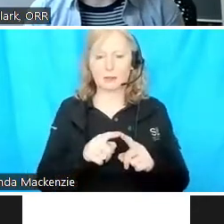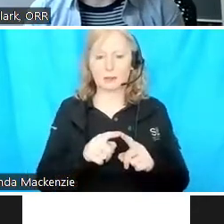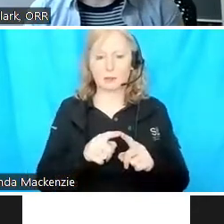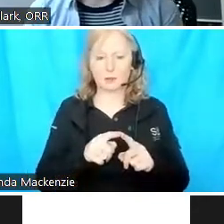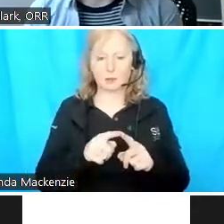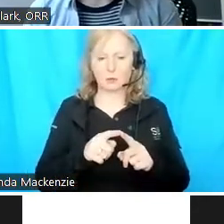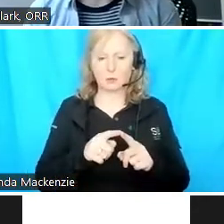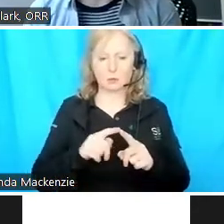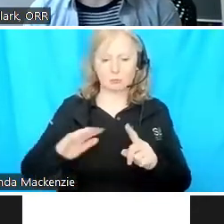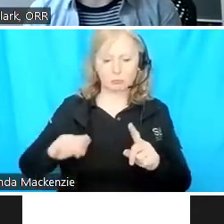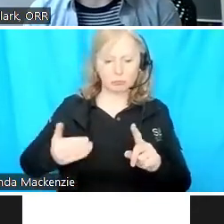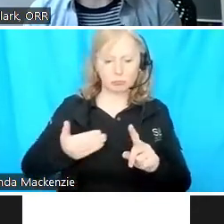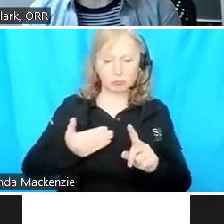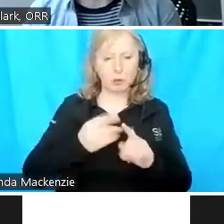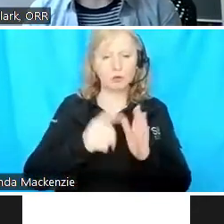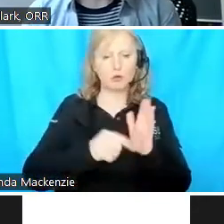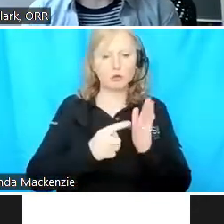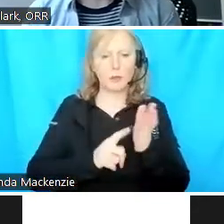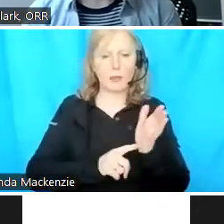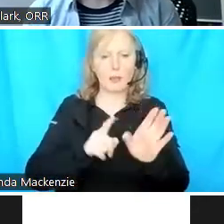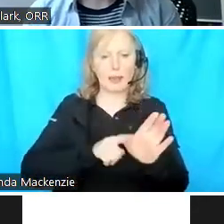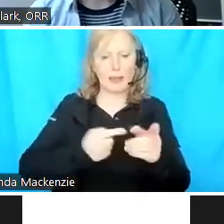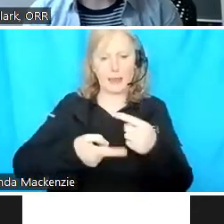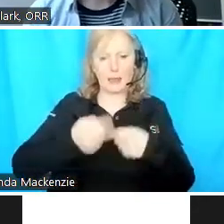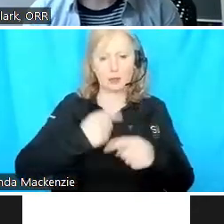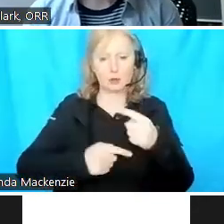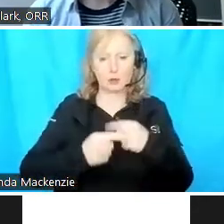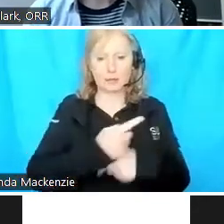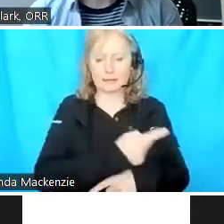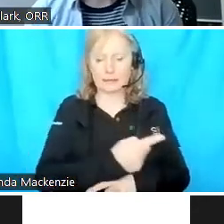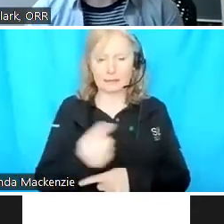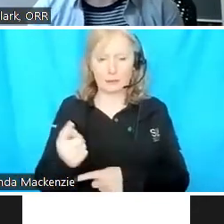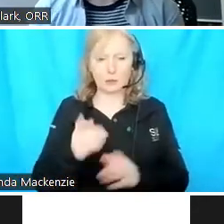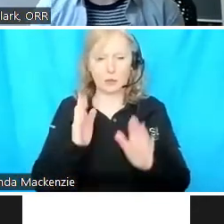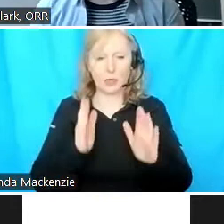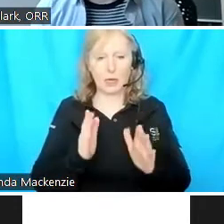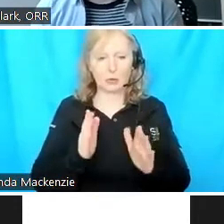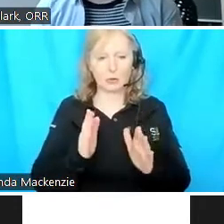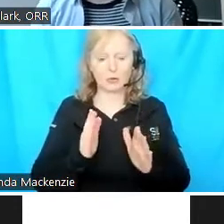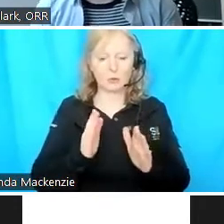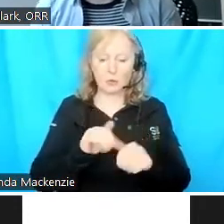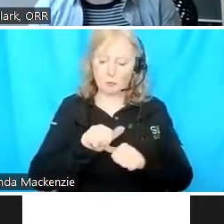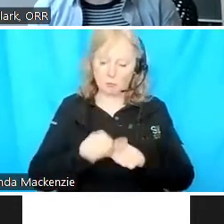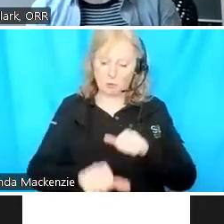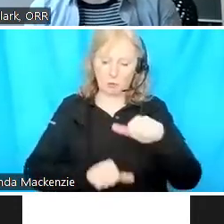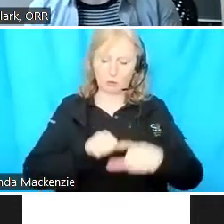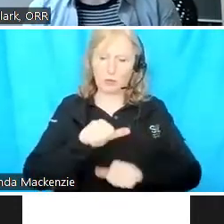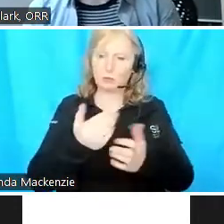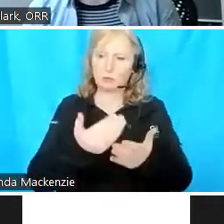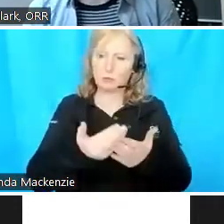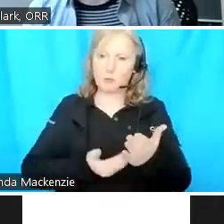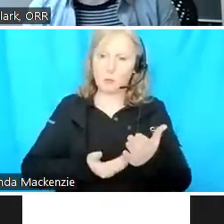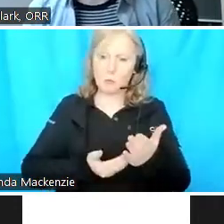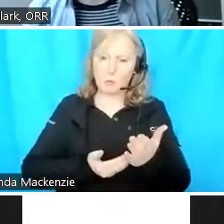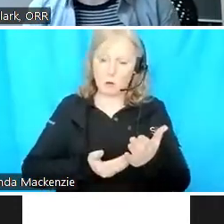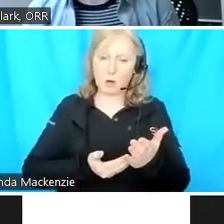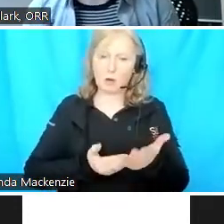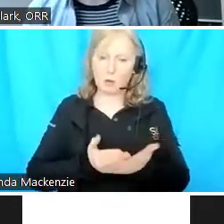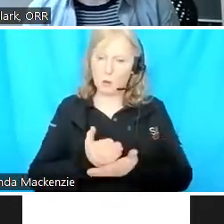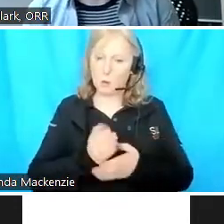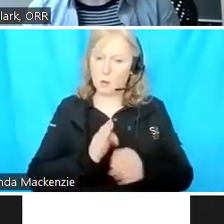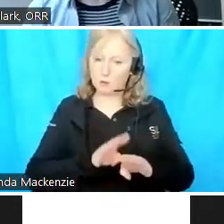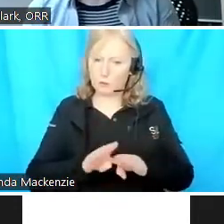year, every rail operator had to submit a progress report midway through the development of their training. We engaged with